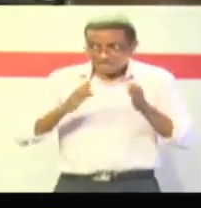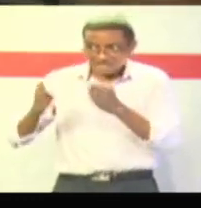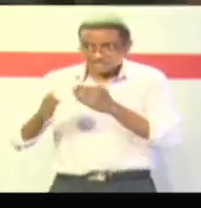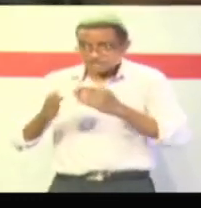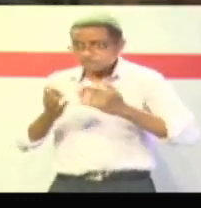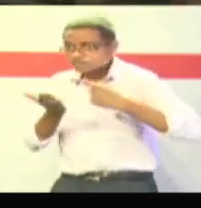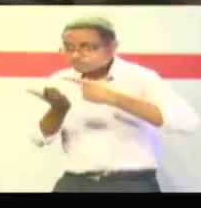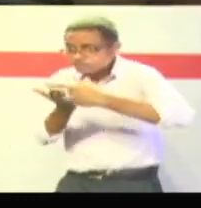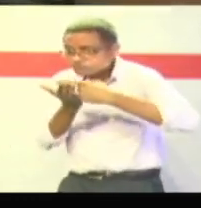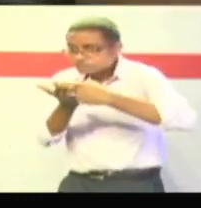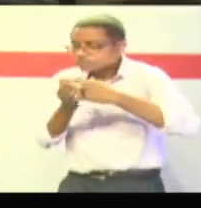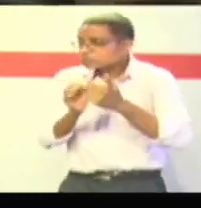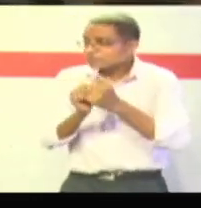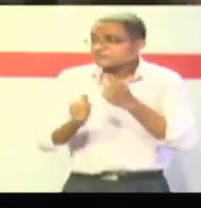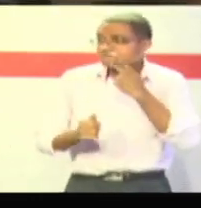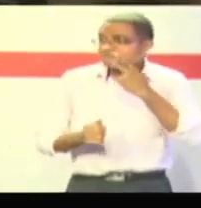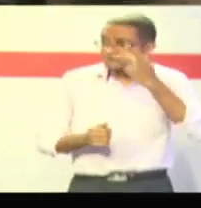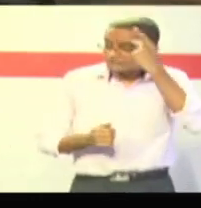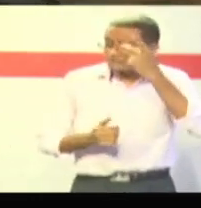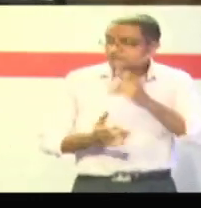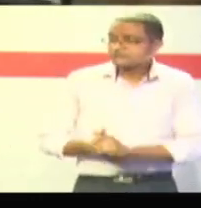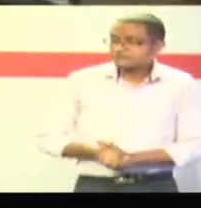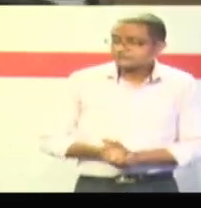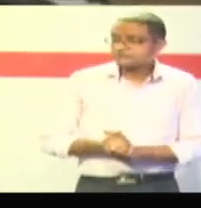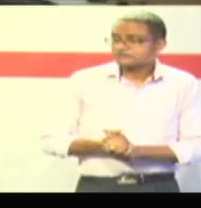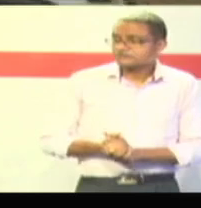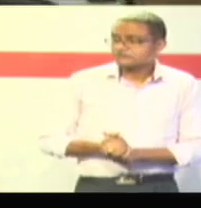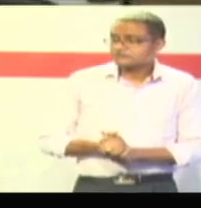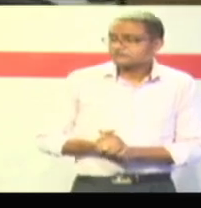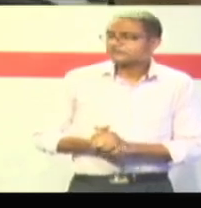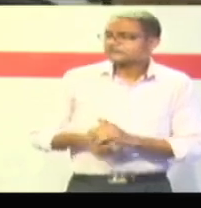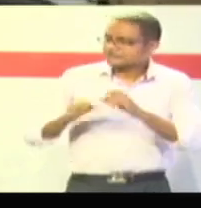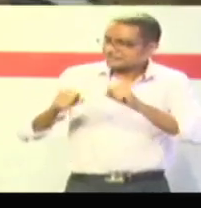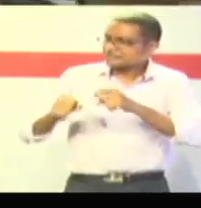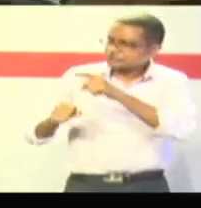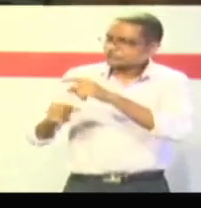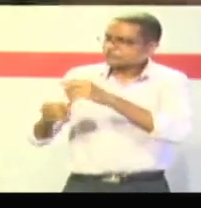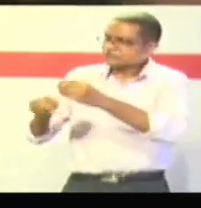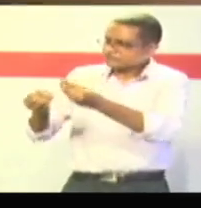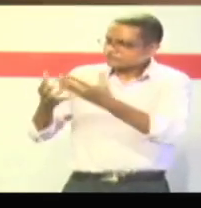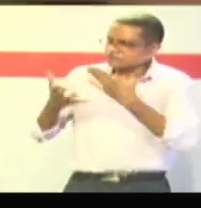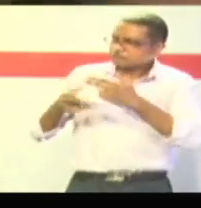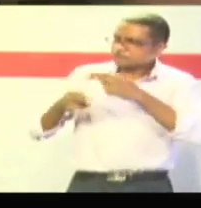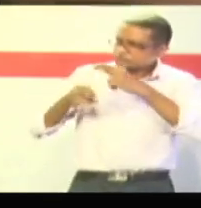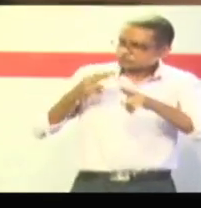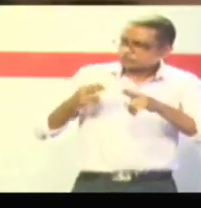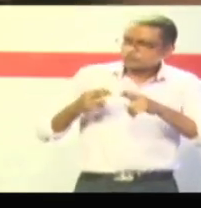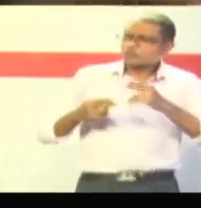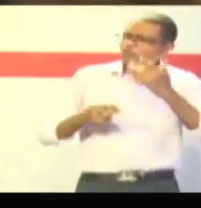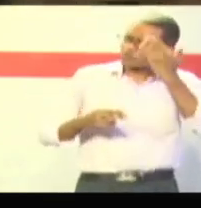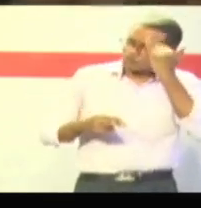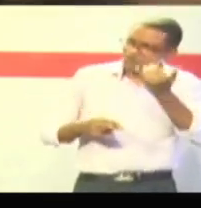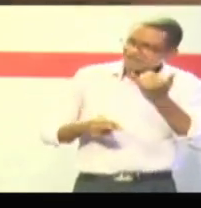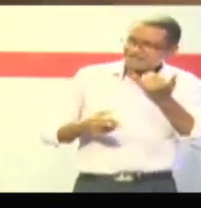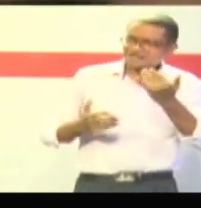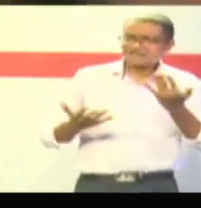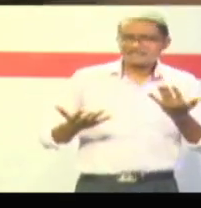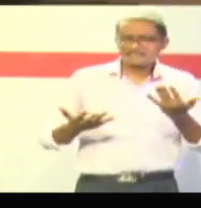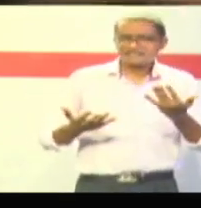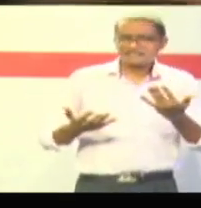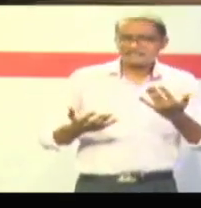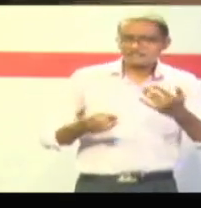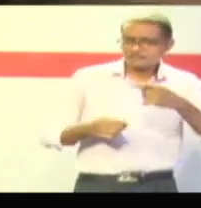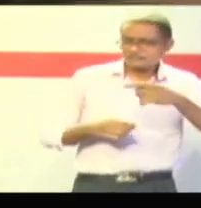with them? And could you recap for us briefly why there is a need for children